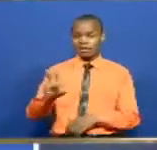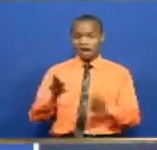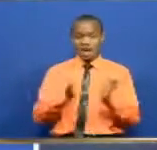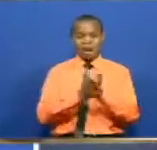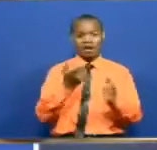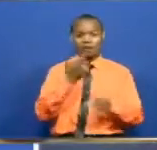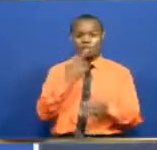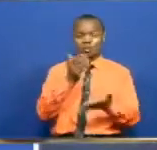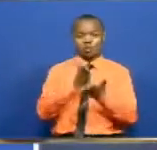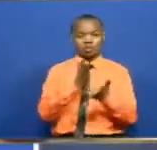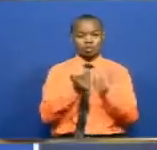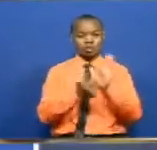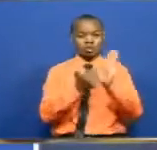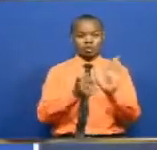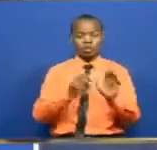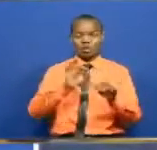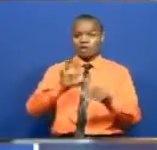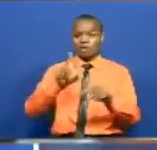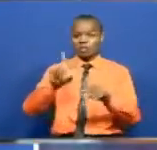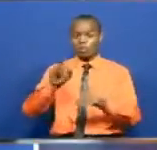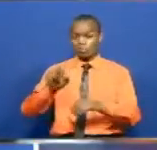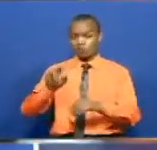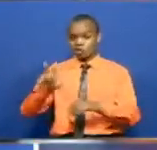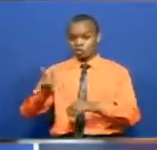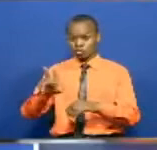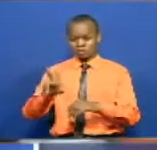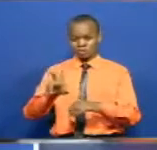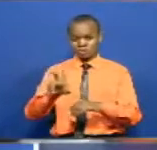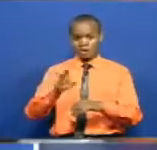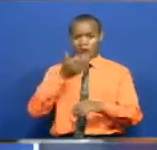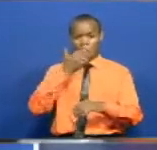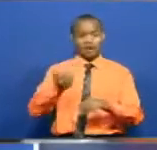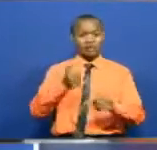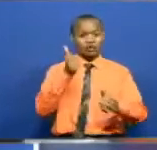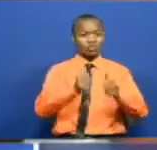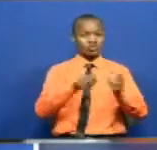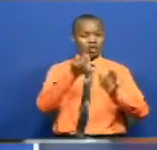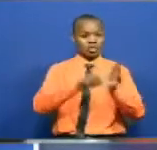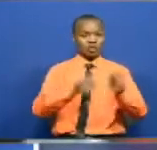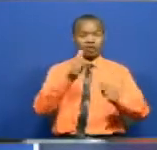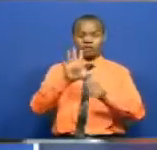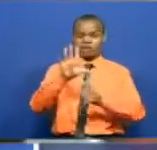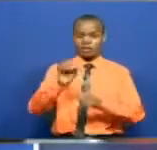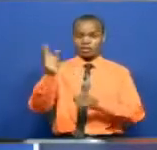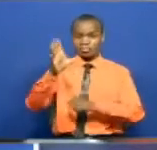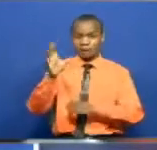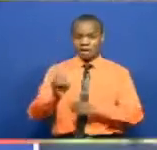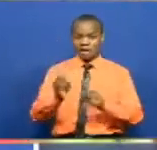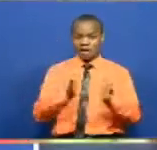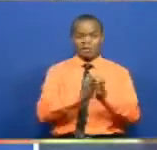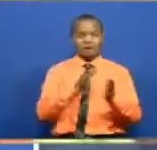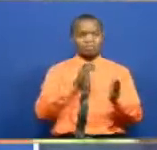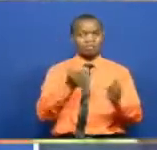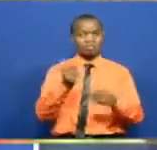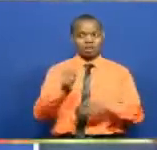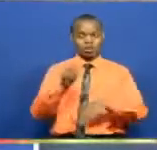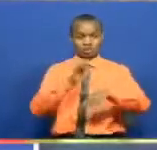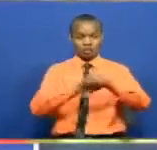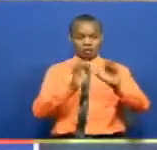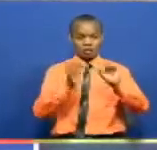shown 31.2 efficacy, which is much lower than the universally agreed 50%, and is thus not effective